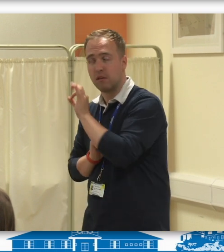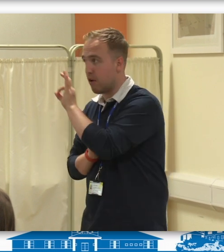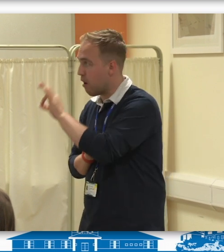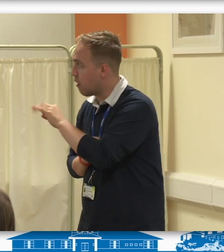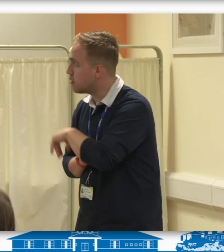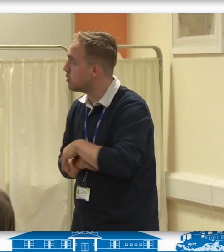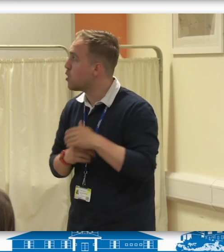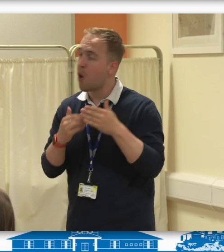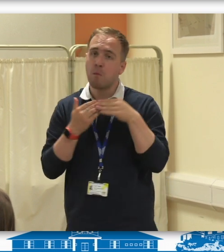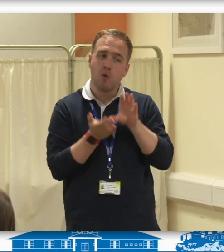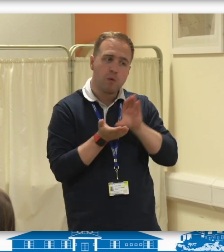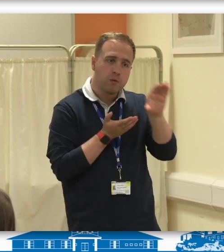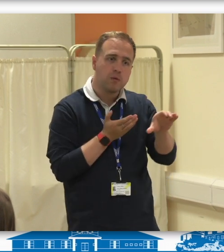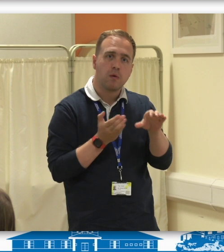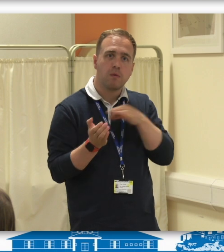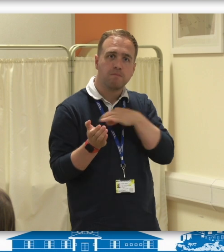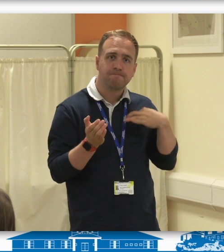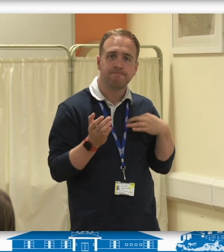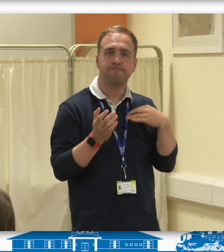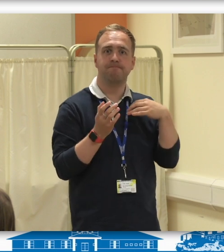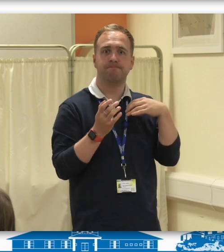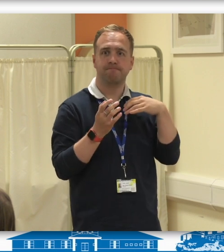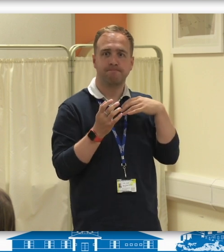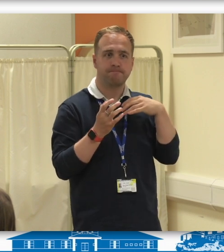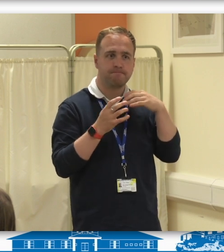spending on biomedical research, an